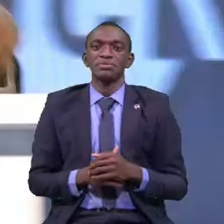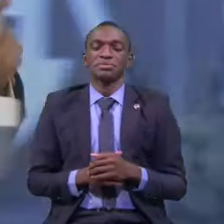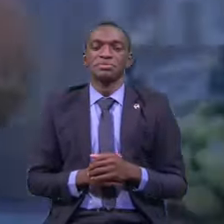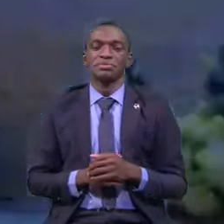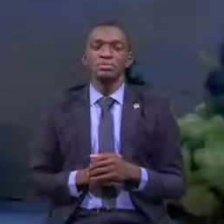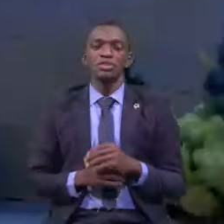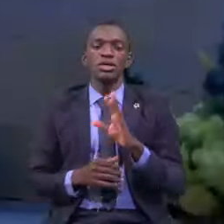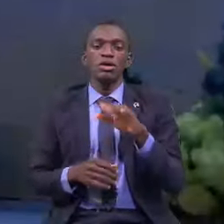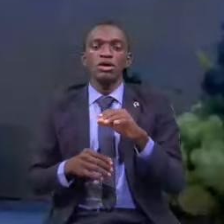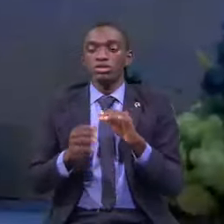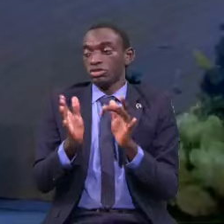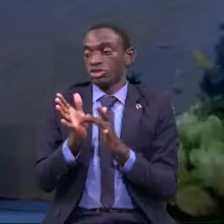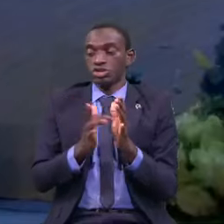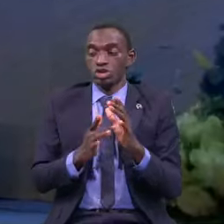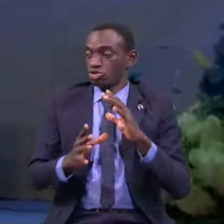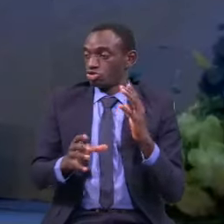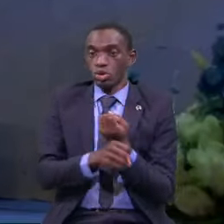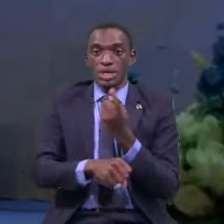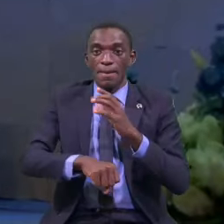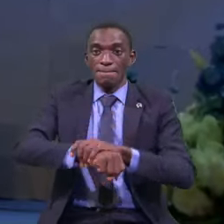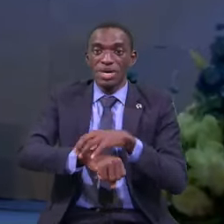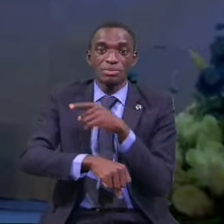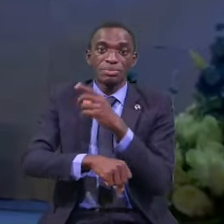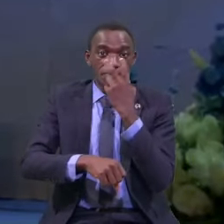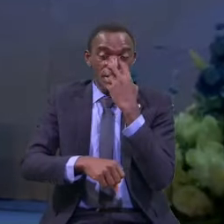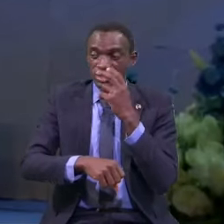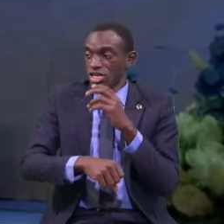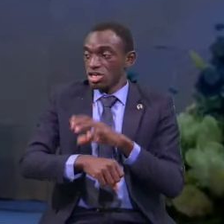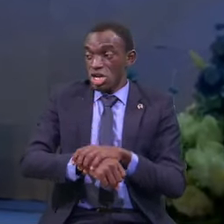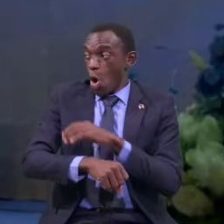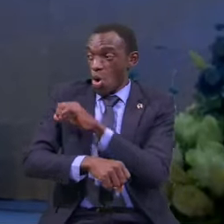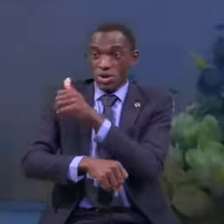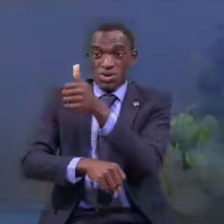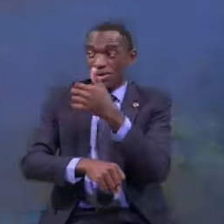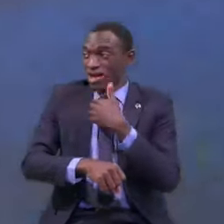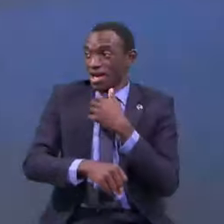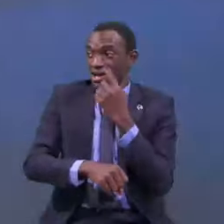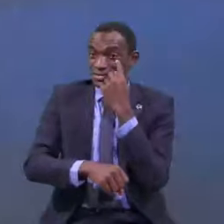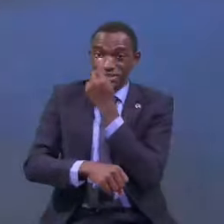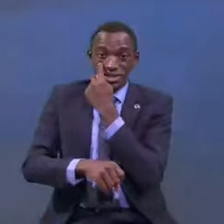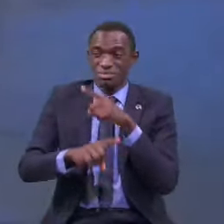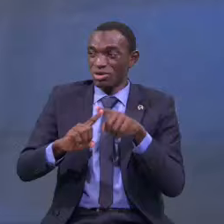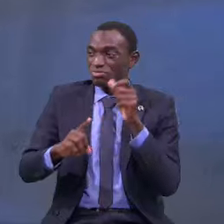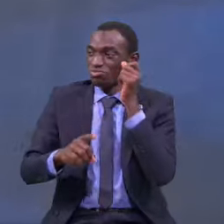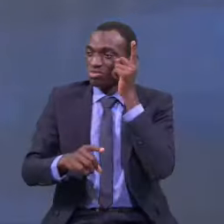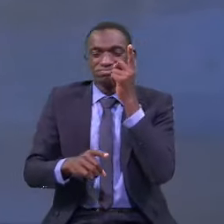It took him out of the people that had sight, but didn't have insight.